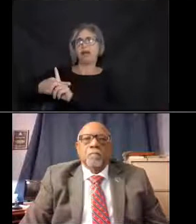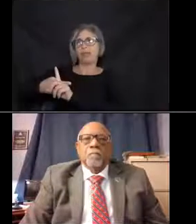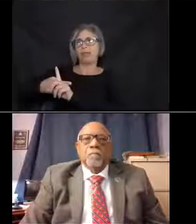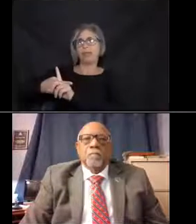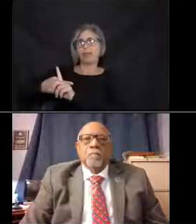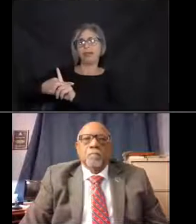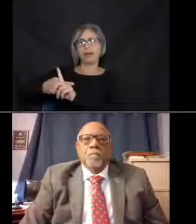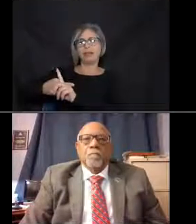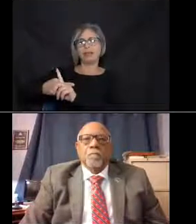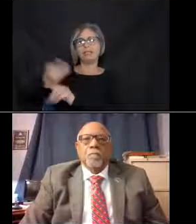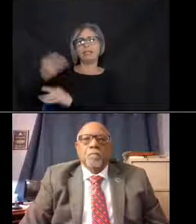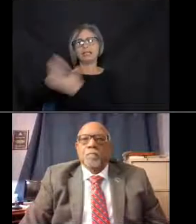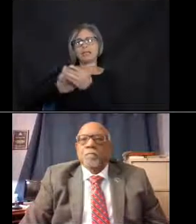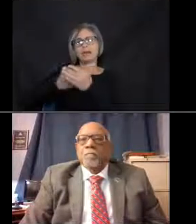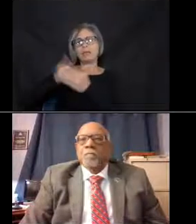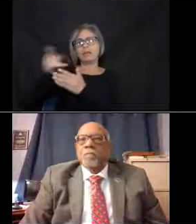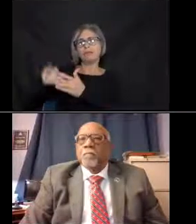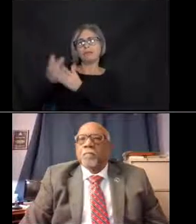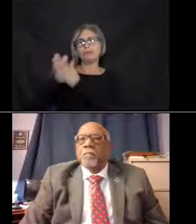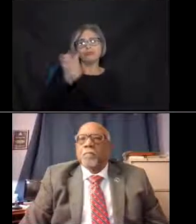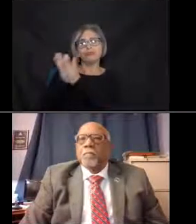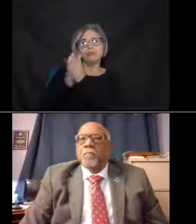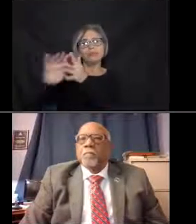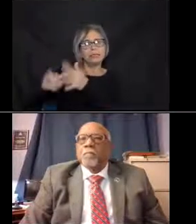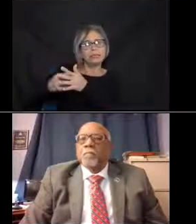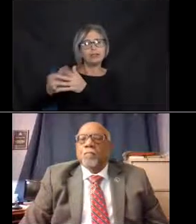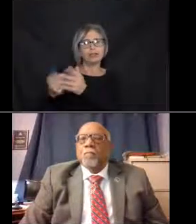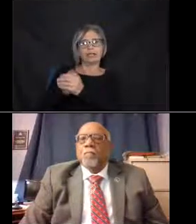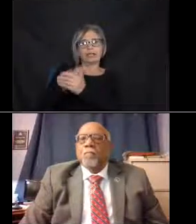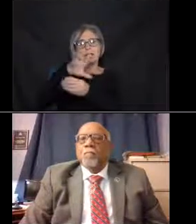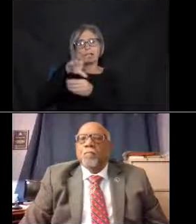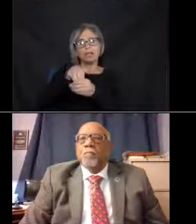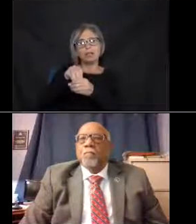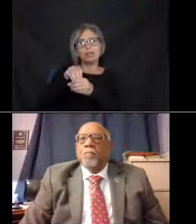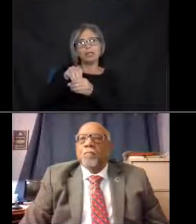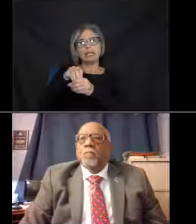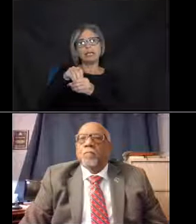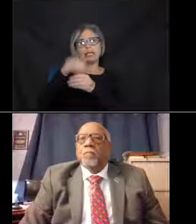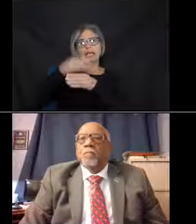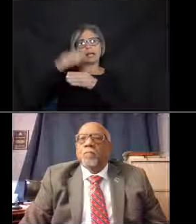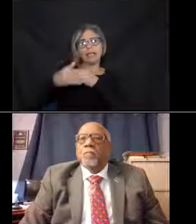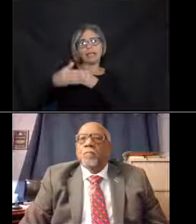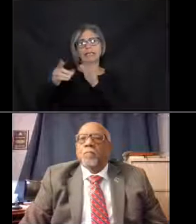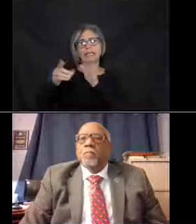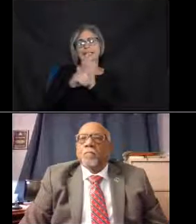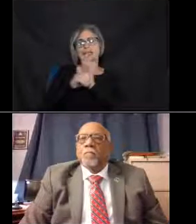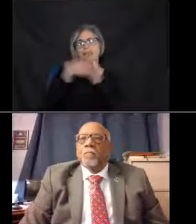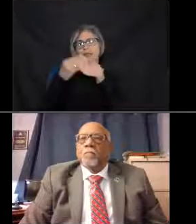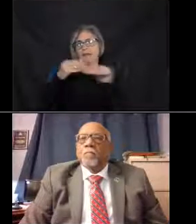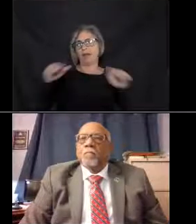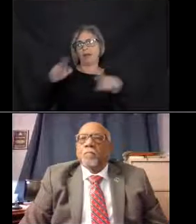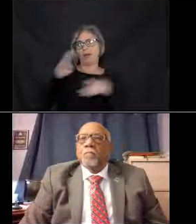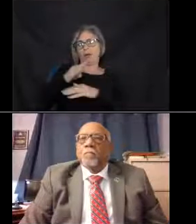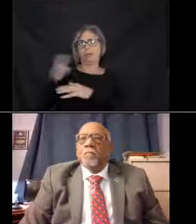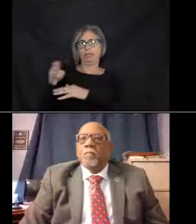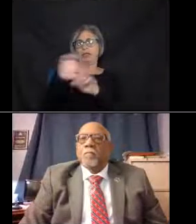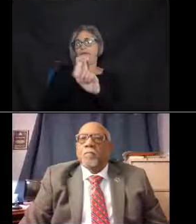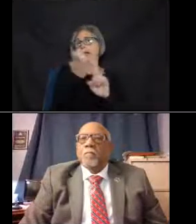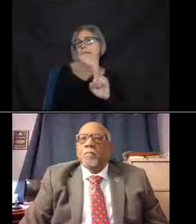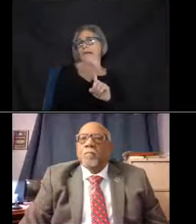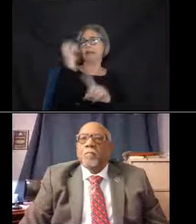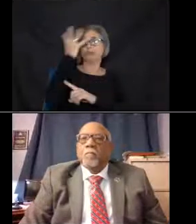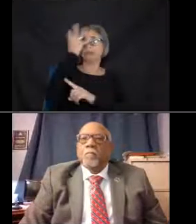with some of his initiatives. Including ending the digital divide in Boynton Beach, environmental